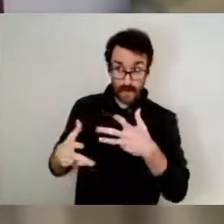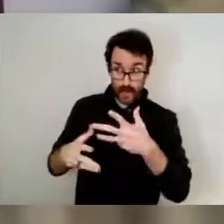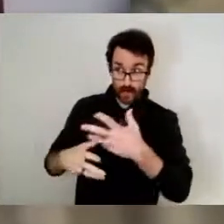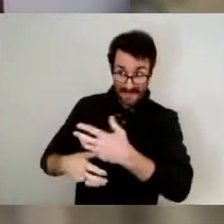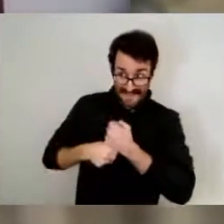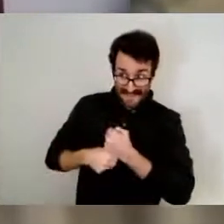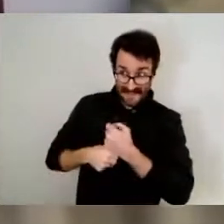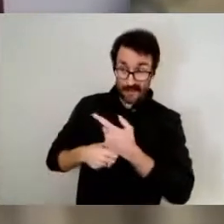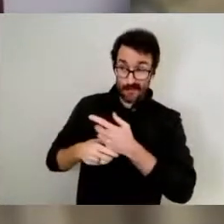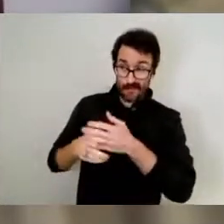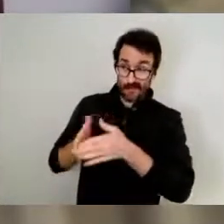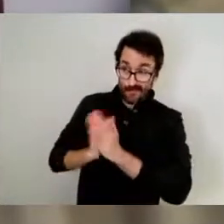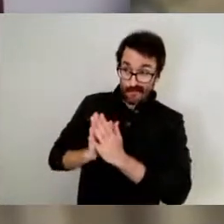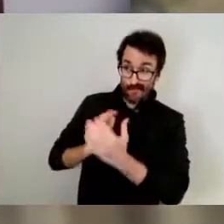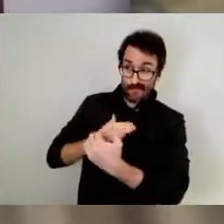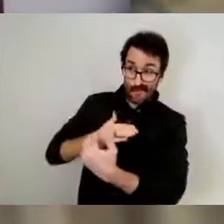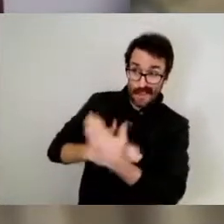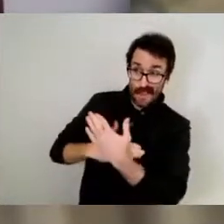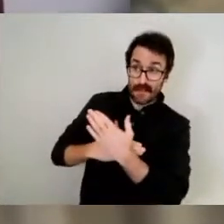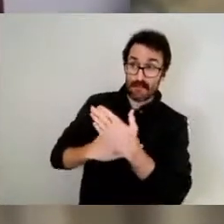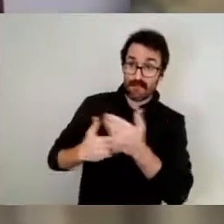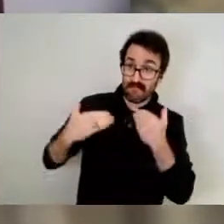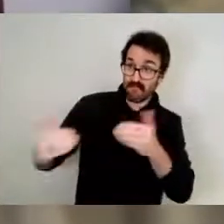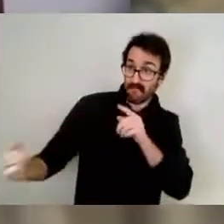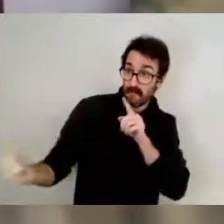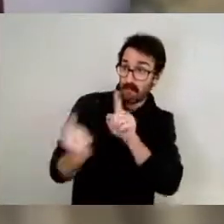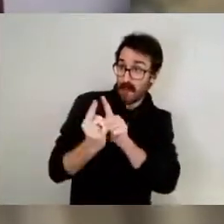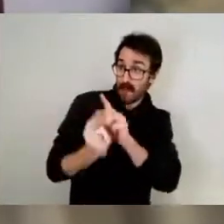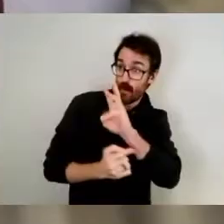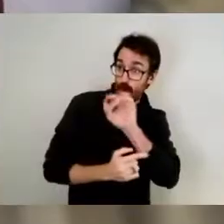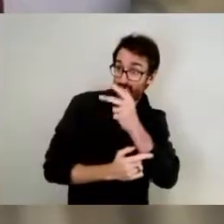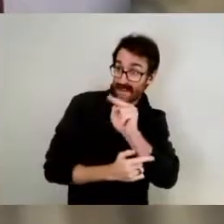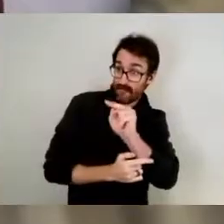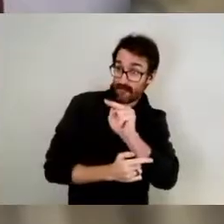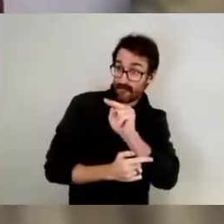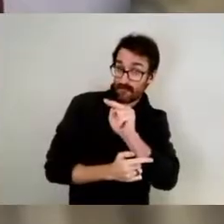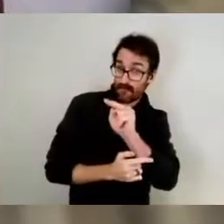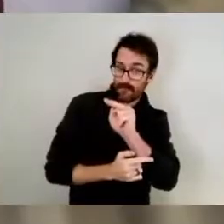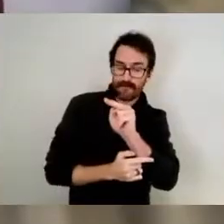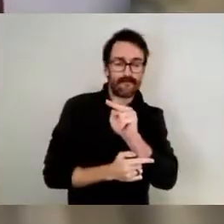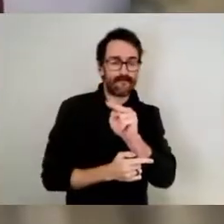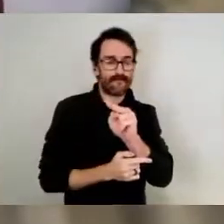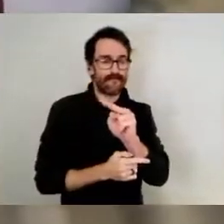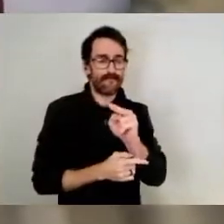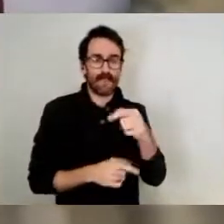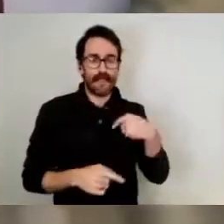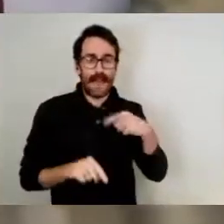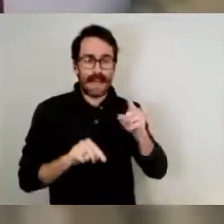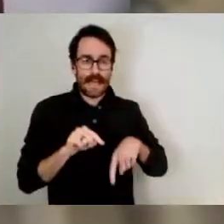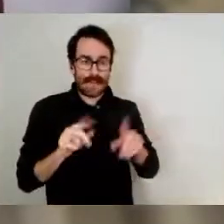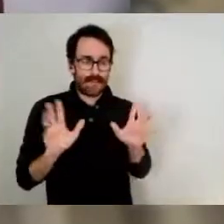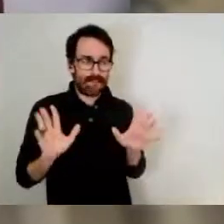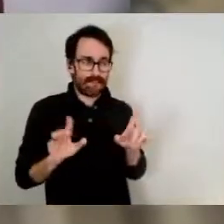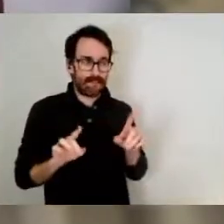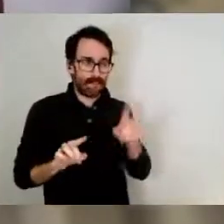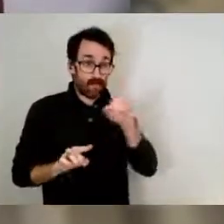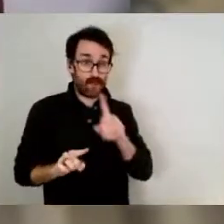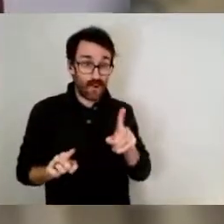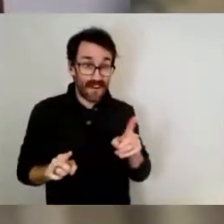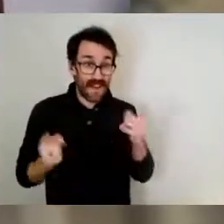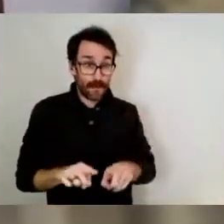the protest or demonstration so that we can actually look at how we can peacefully resolve the